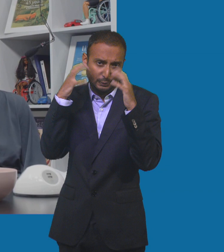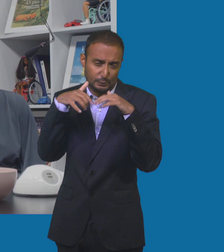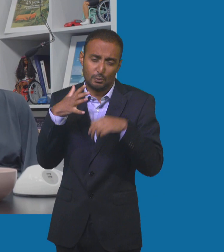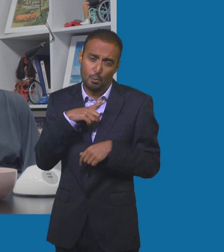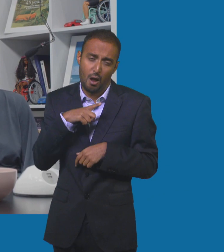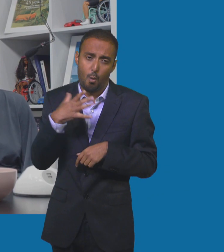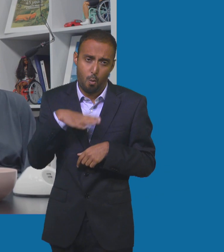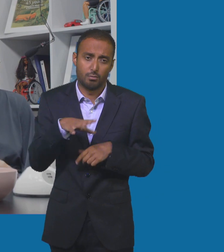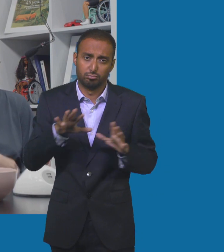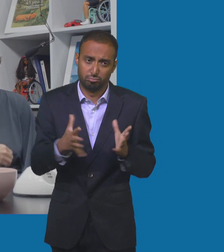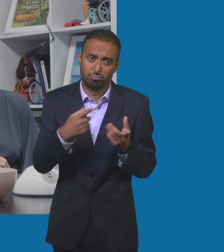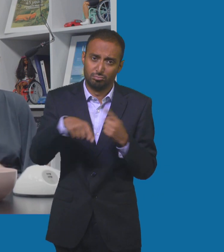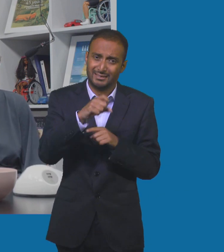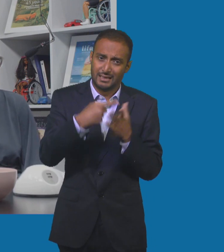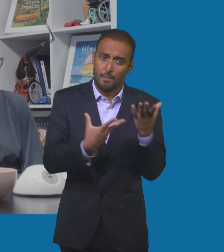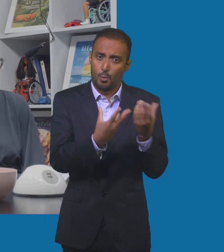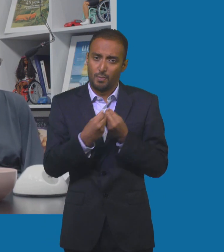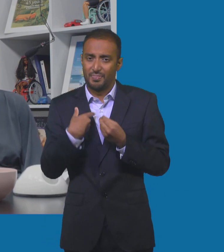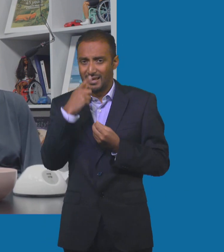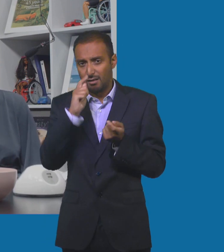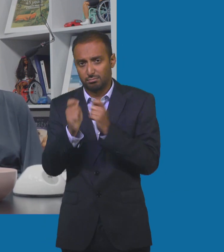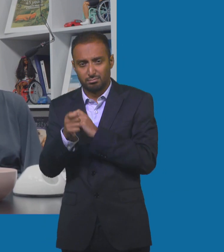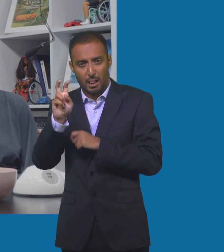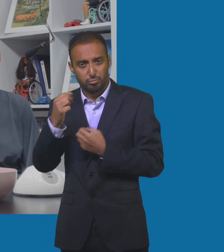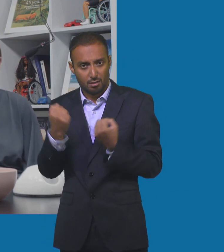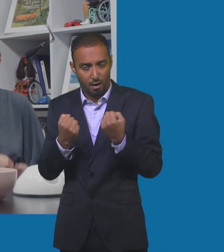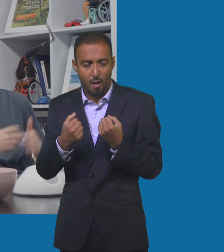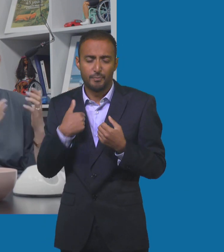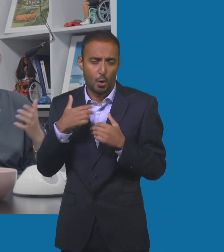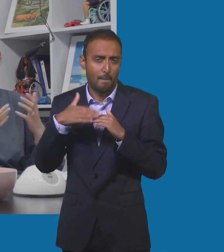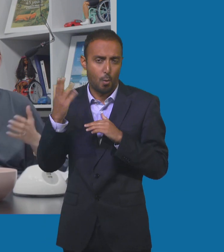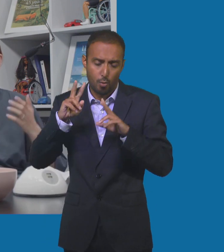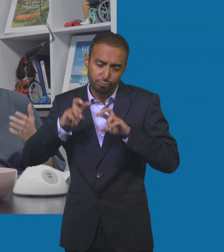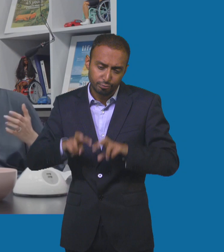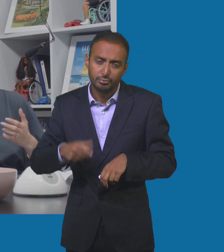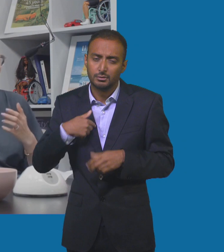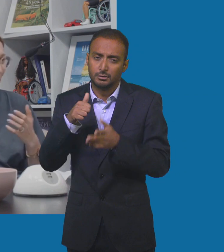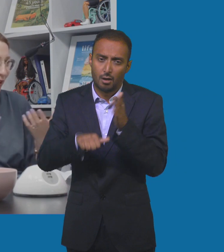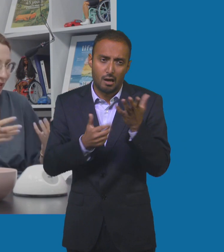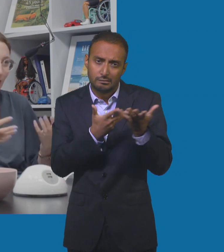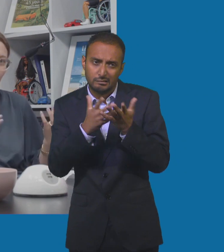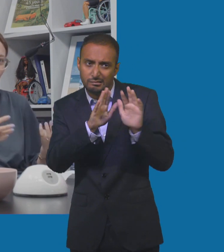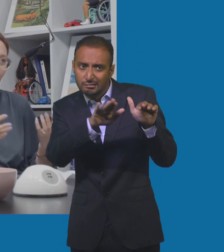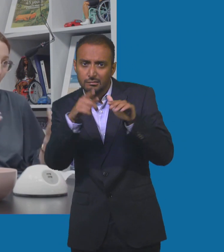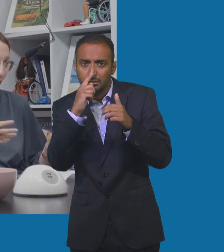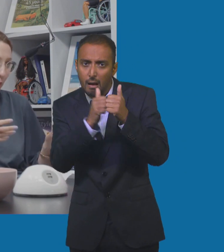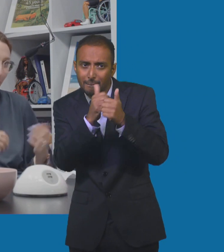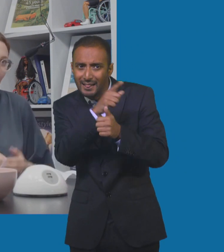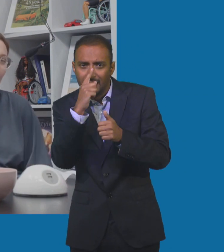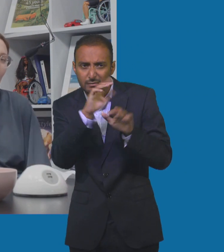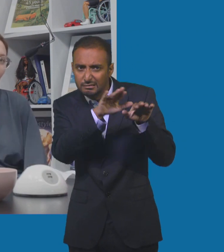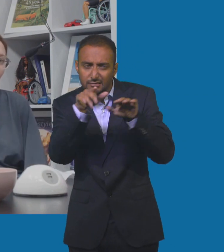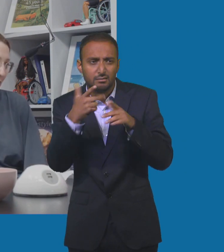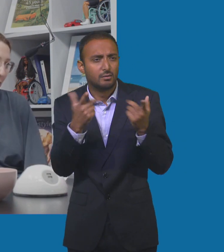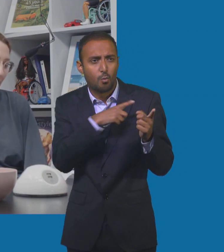to EVs. So we dug a little farther. We began talking to industry. We said, why has nobody thought about this? Why aren't these public